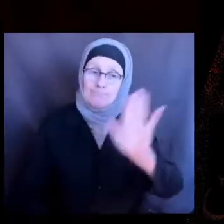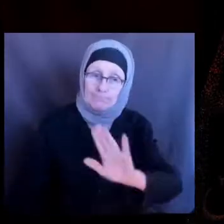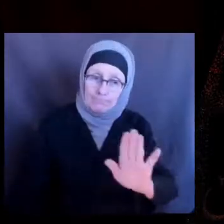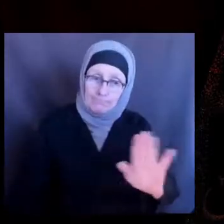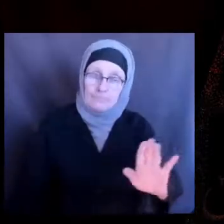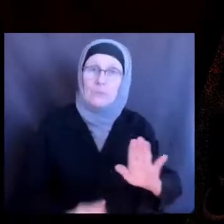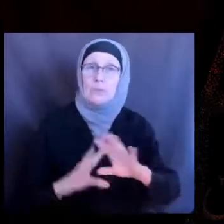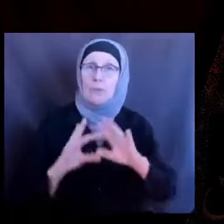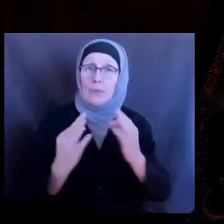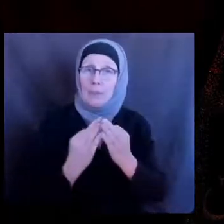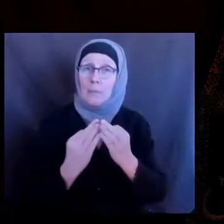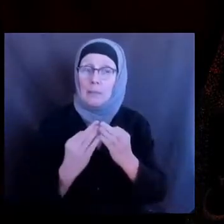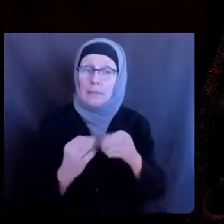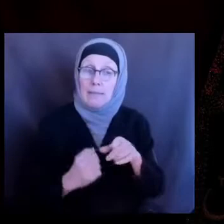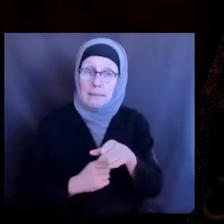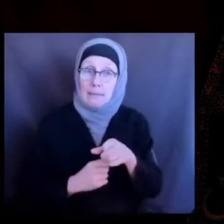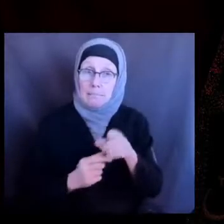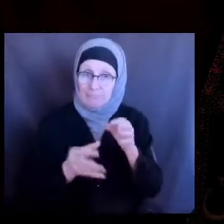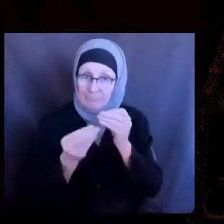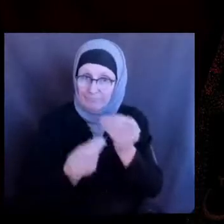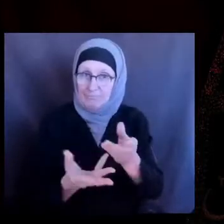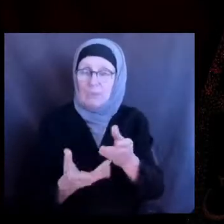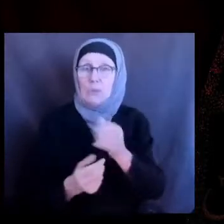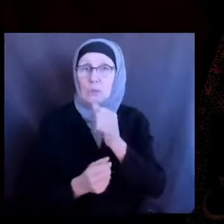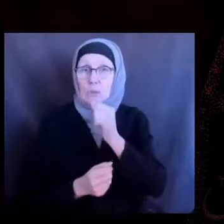they will not see any value in that.